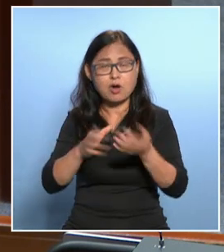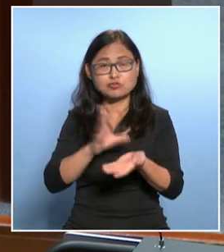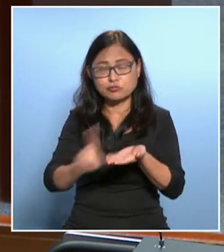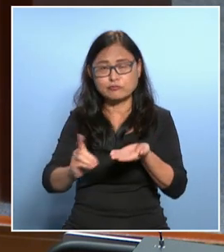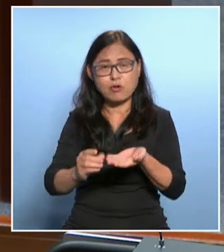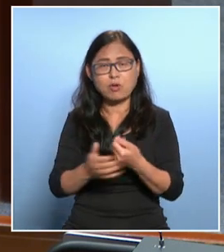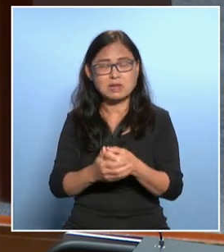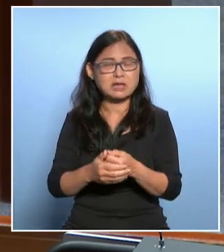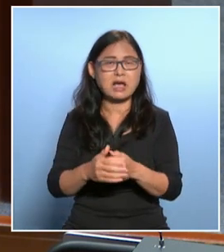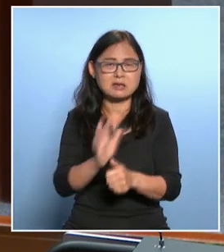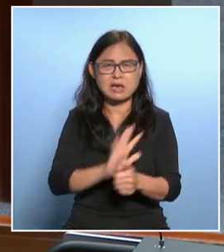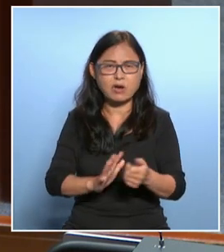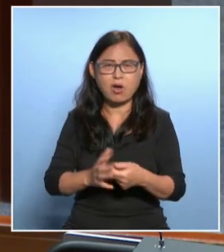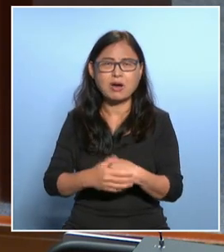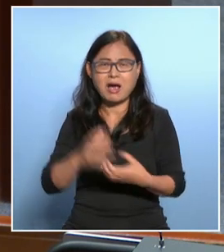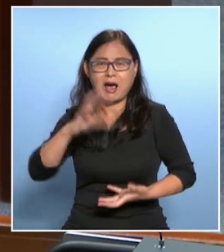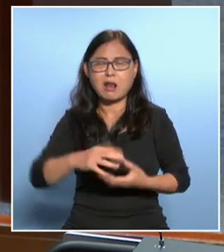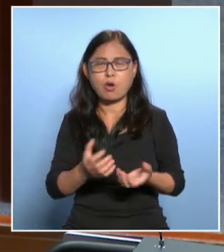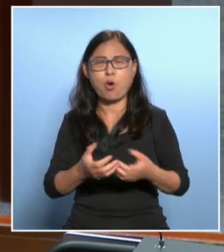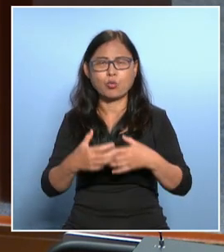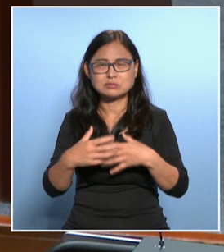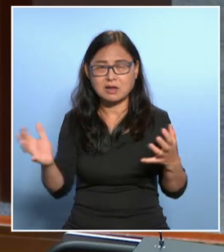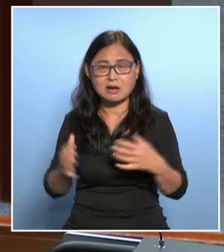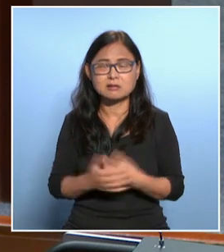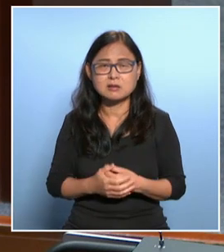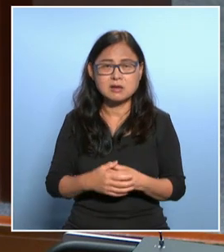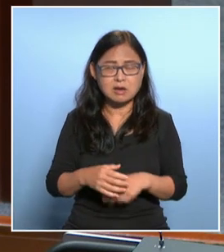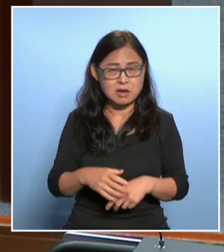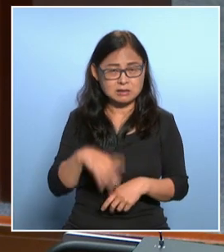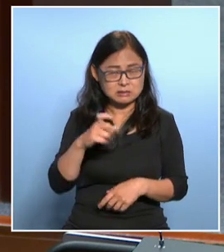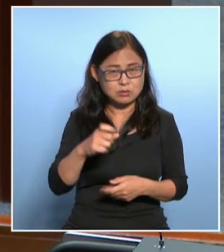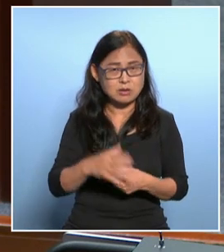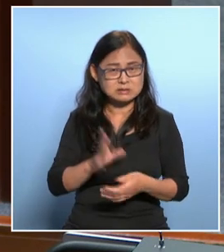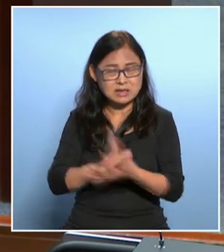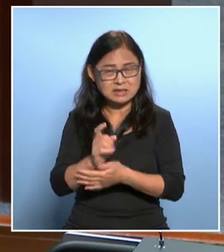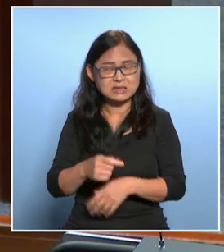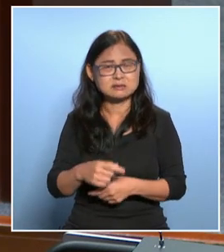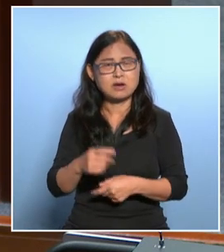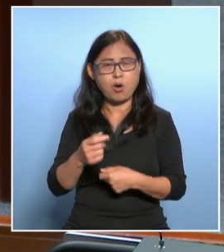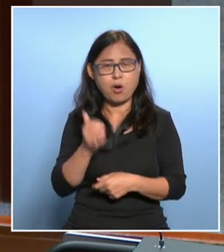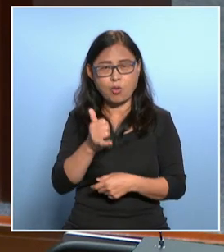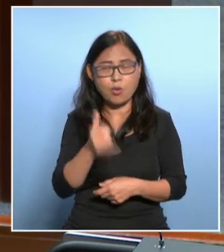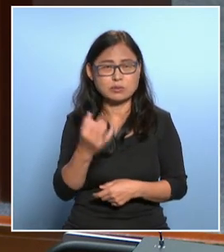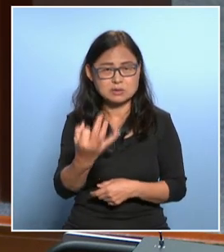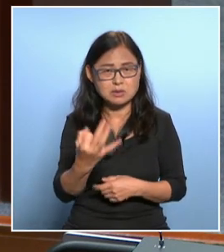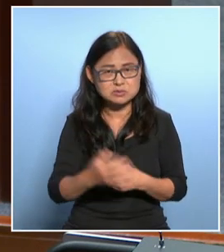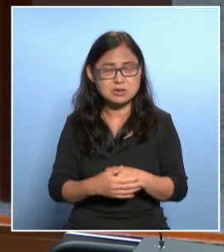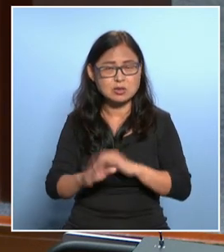So undeniably, this is going to crush our public healthcare system.